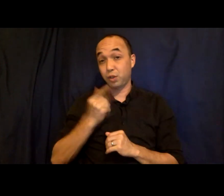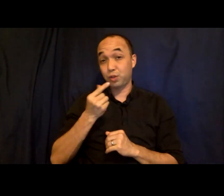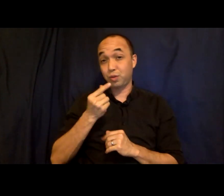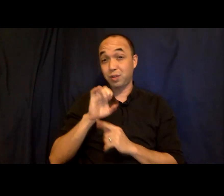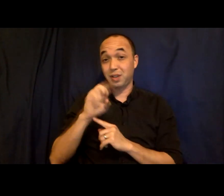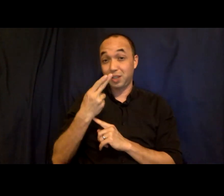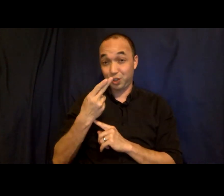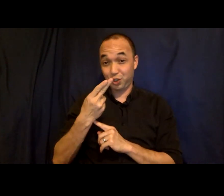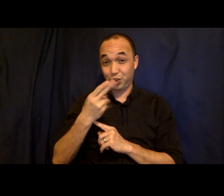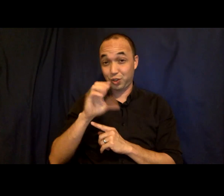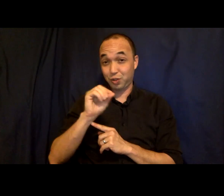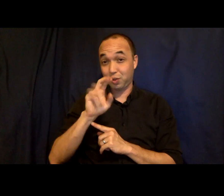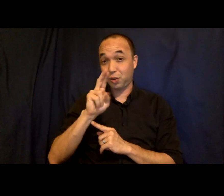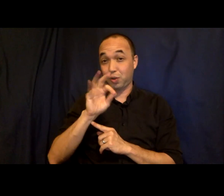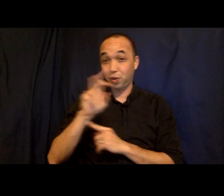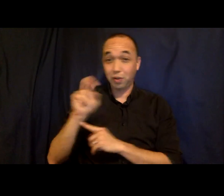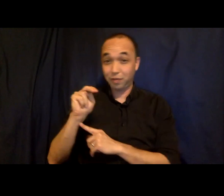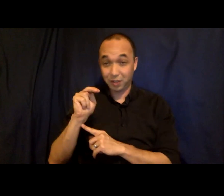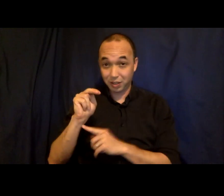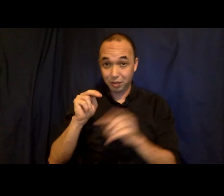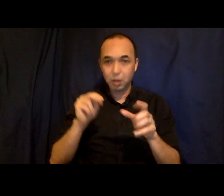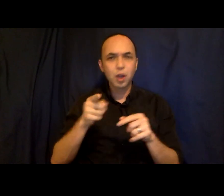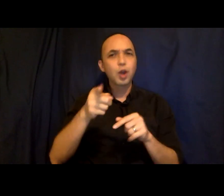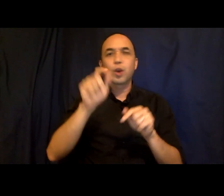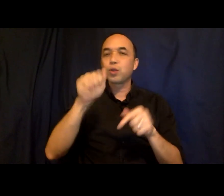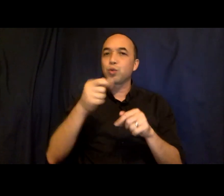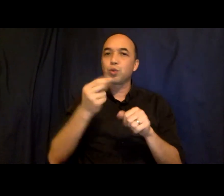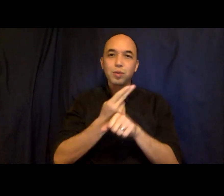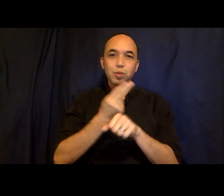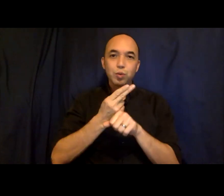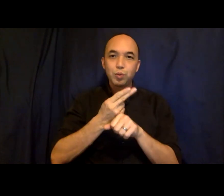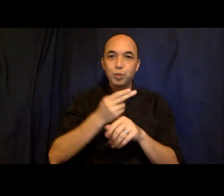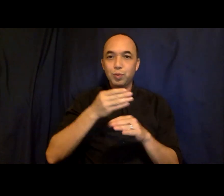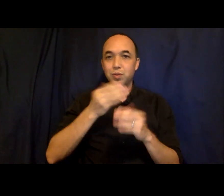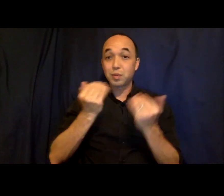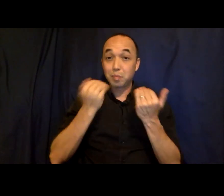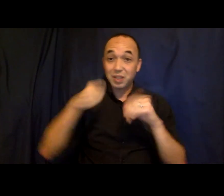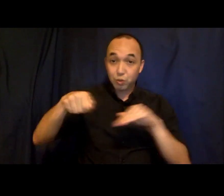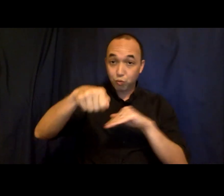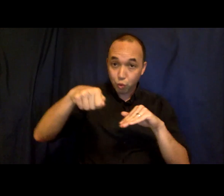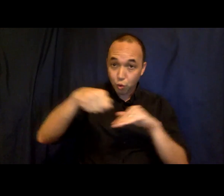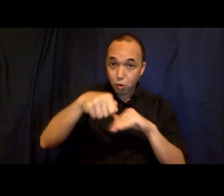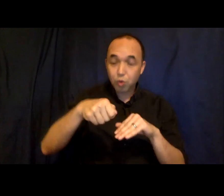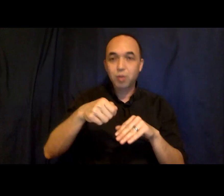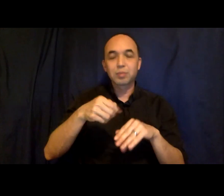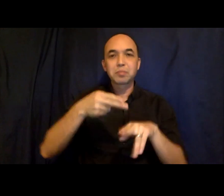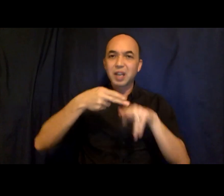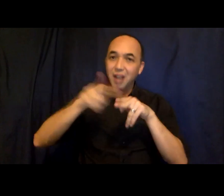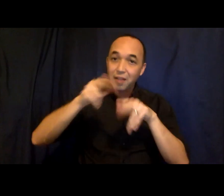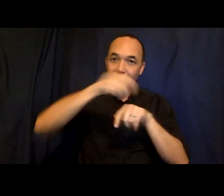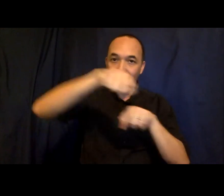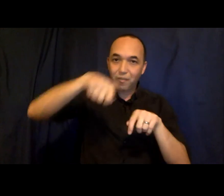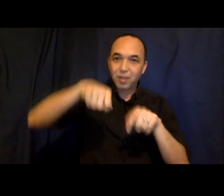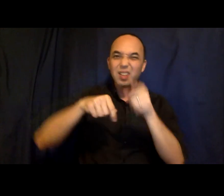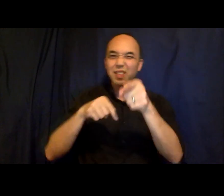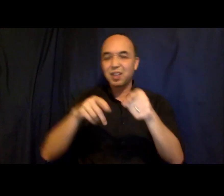cutout, and we're going to start making these cutouts. Now, you can use a knife, you can use a pizza roller. I happen to have this little pasta cutter. It's got